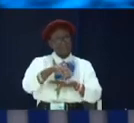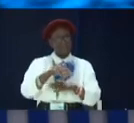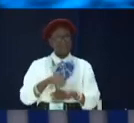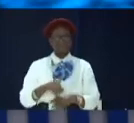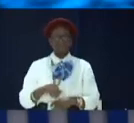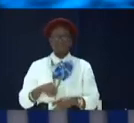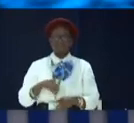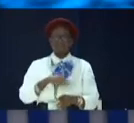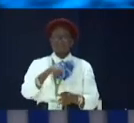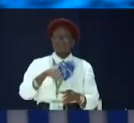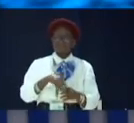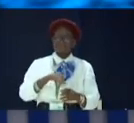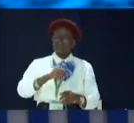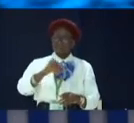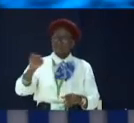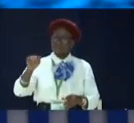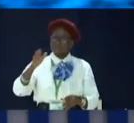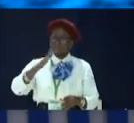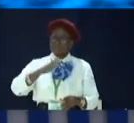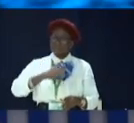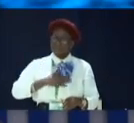including myself,